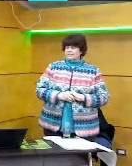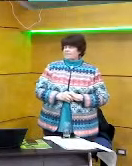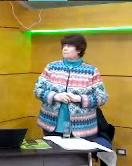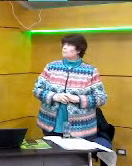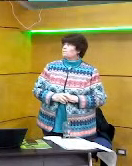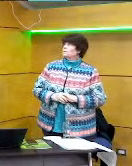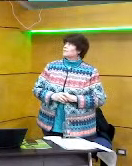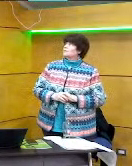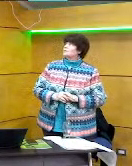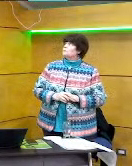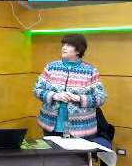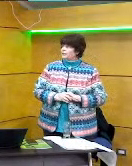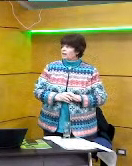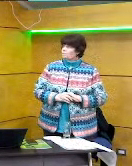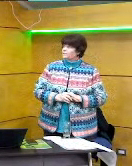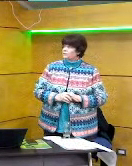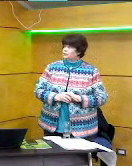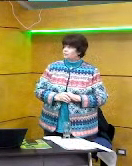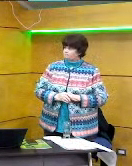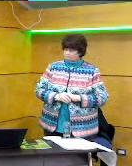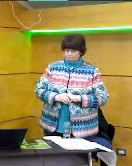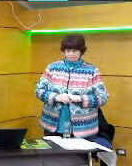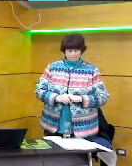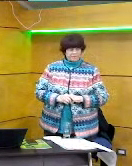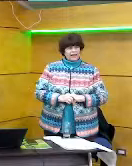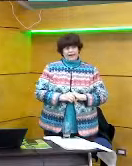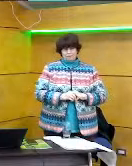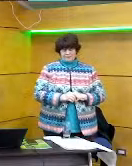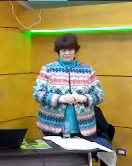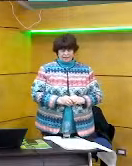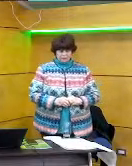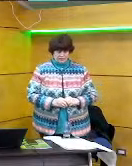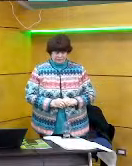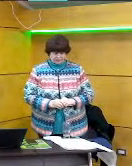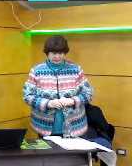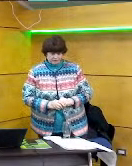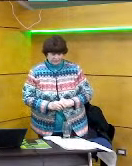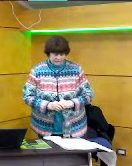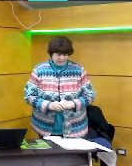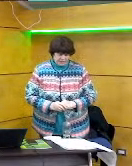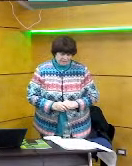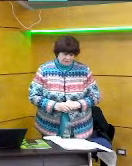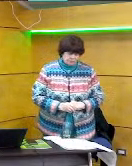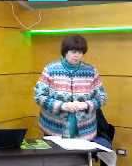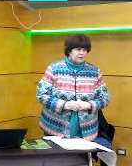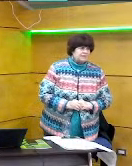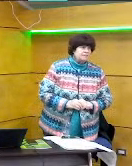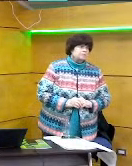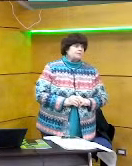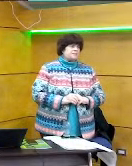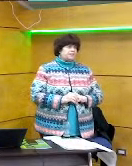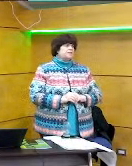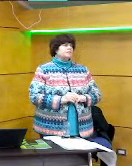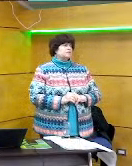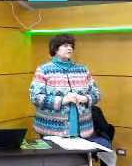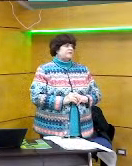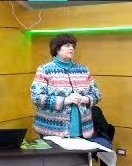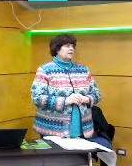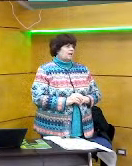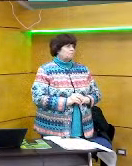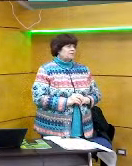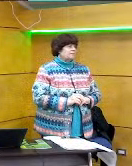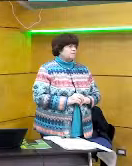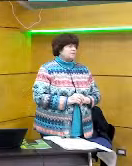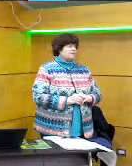I said the public speaking competition happens every year. This one is